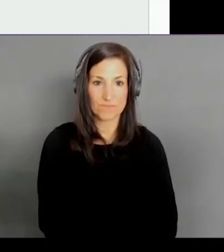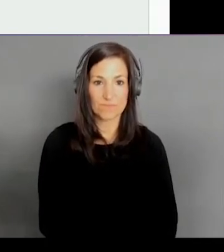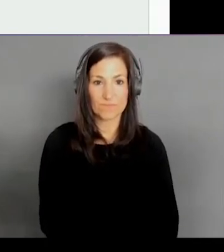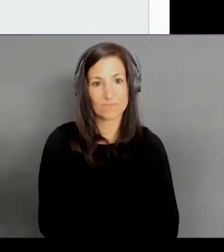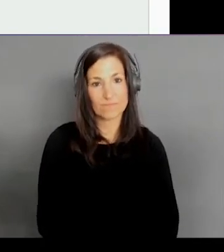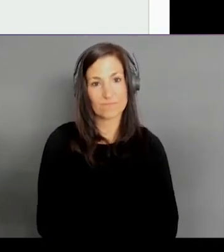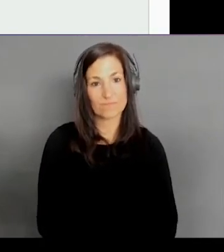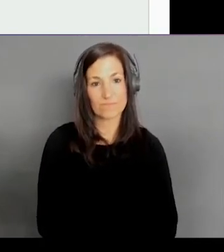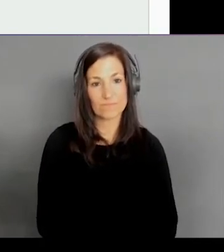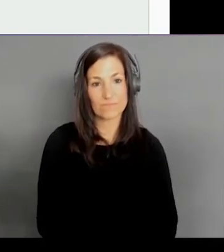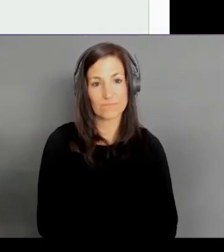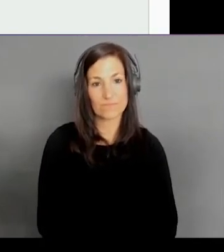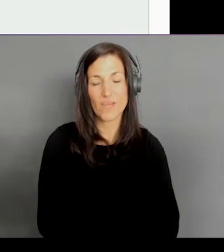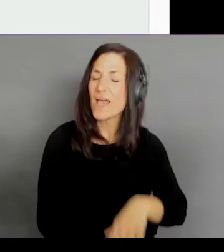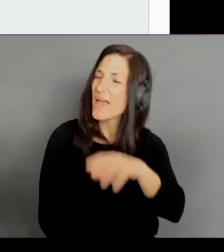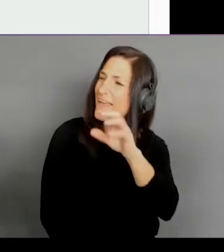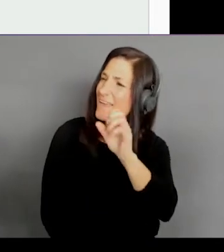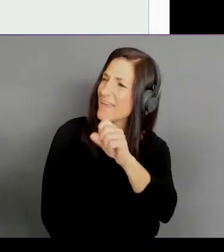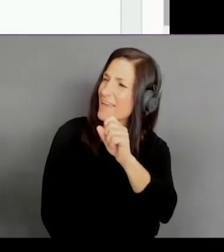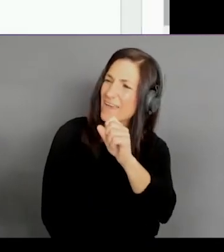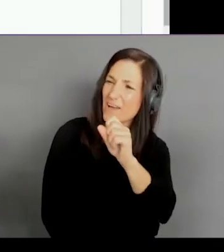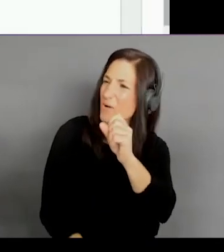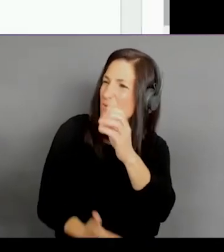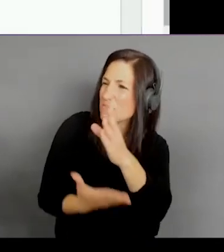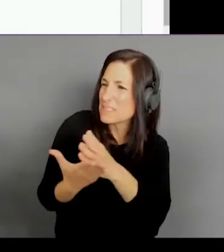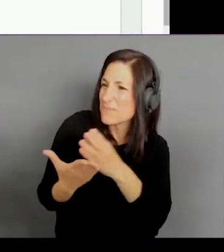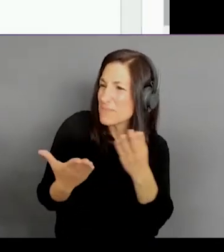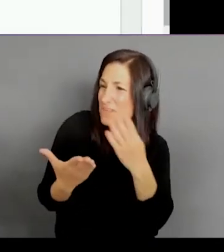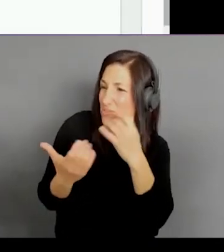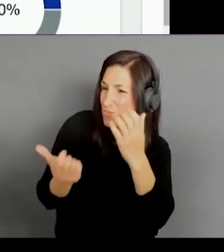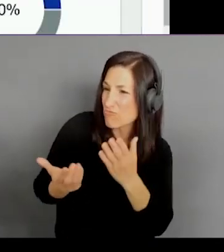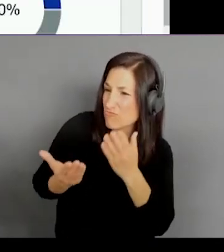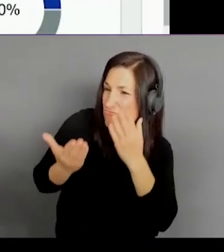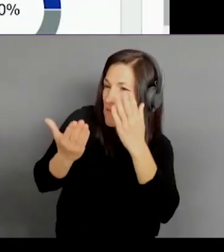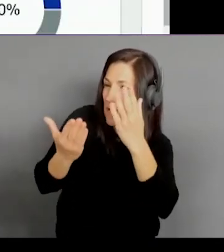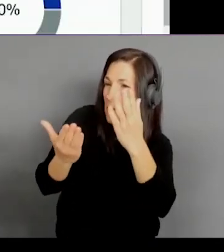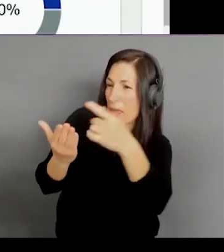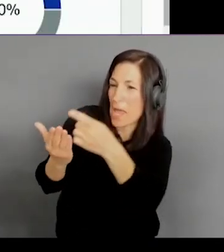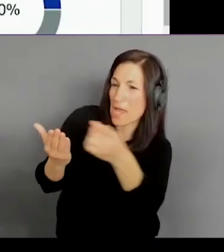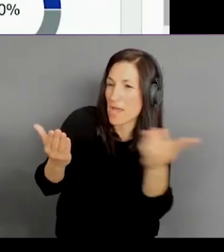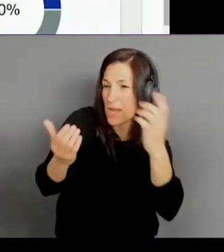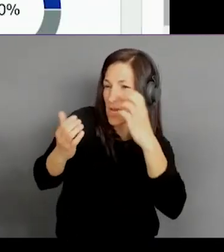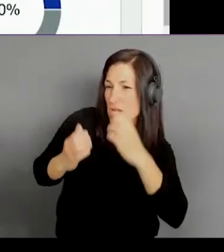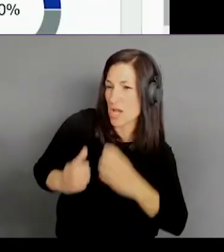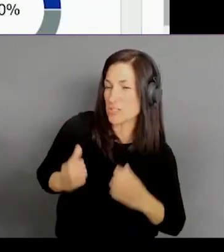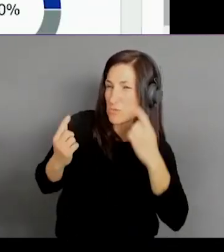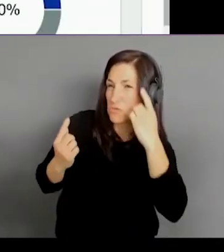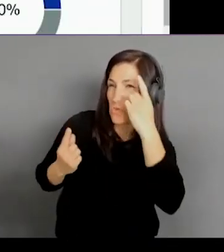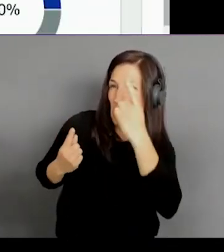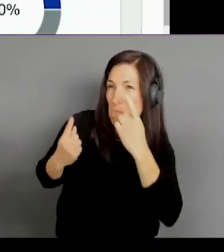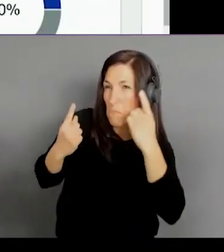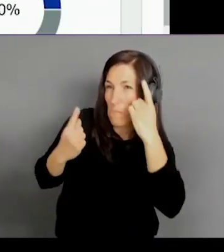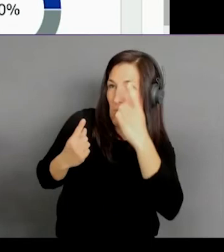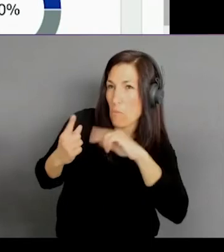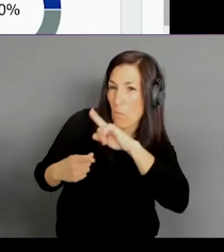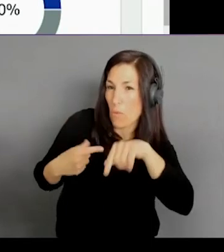Yeah, and what are some things you would recommend customers to think about as they're creating these pools?